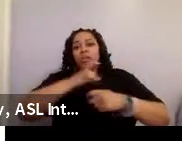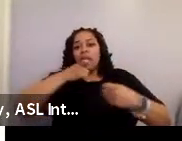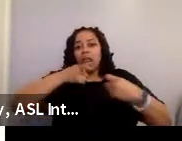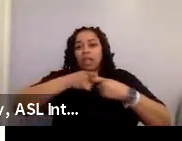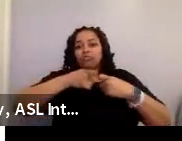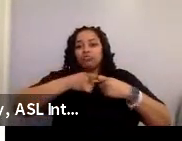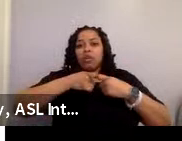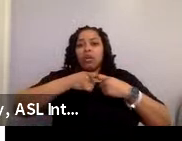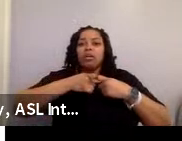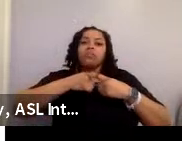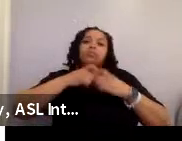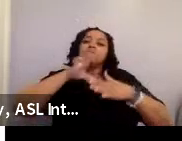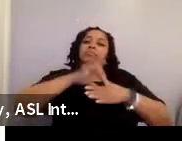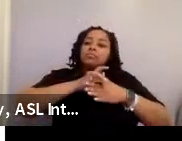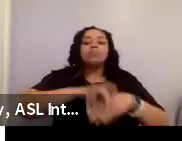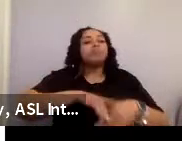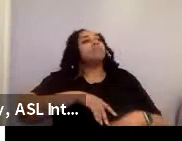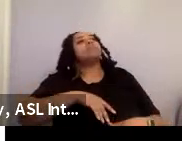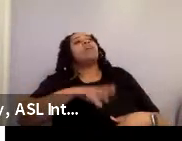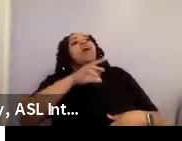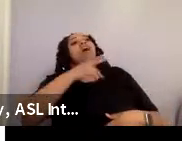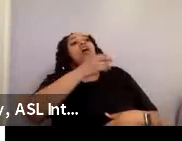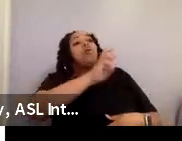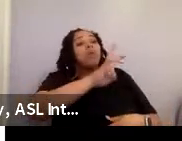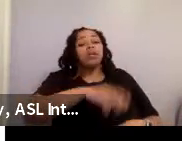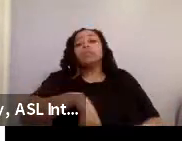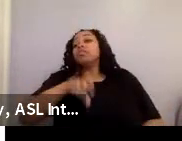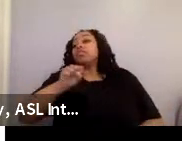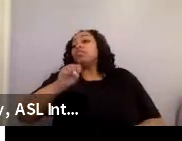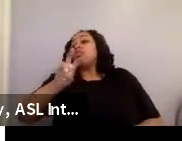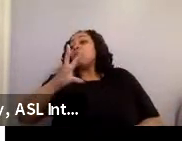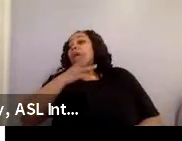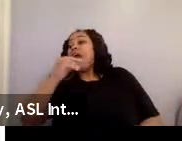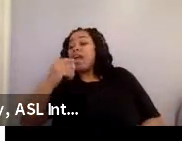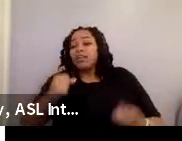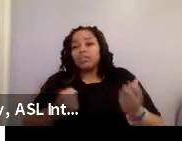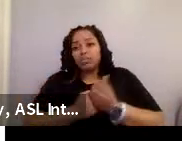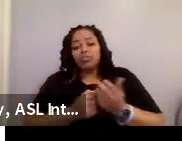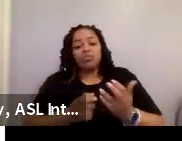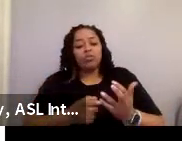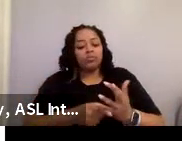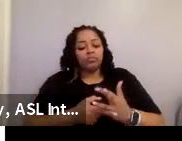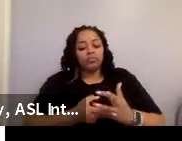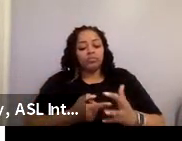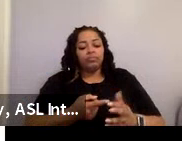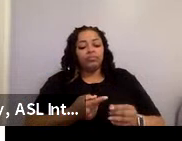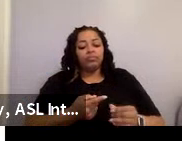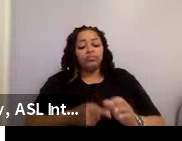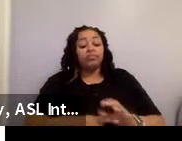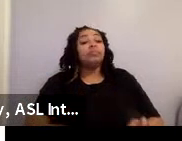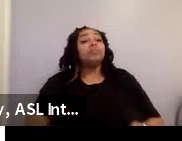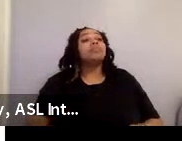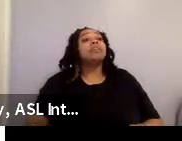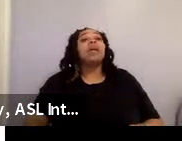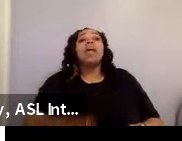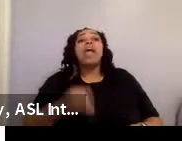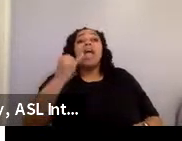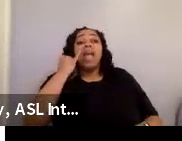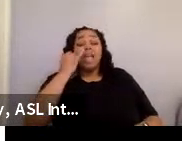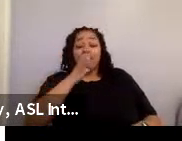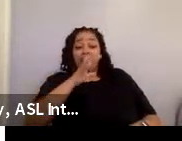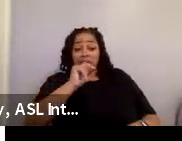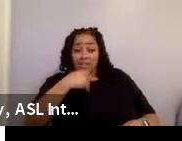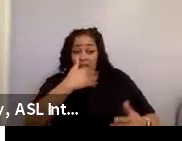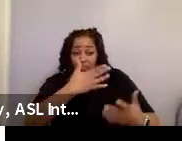content, hardware, software, and support documentation and services. If the ICT has components that